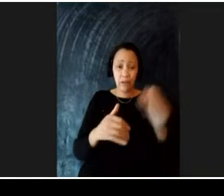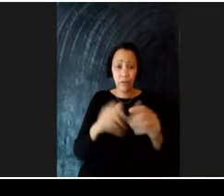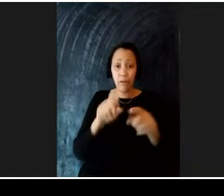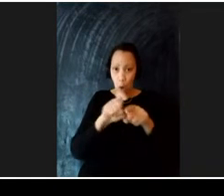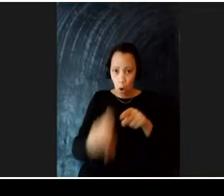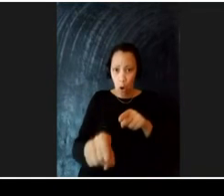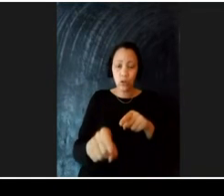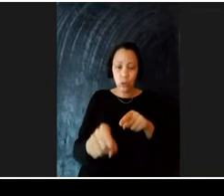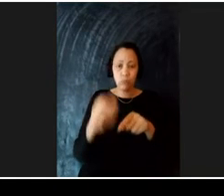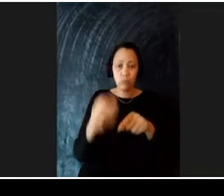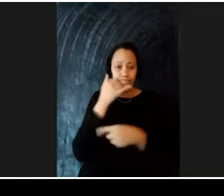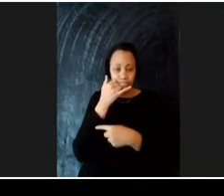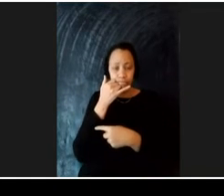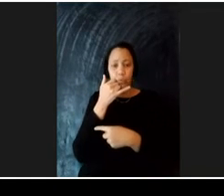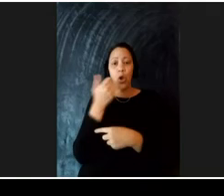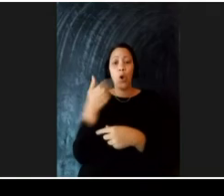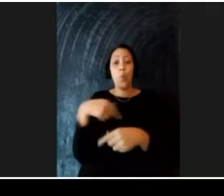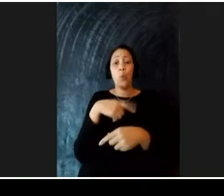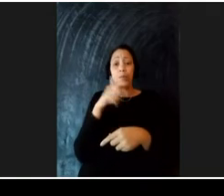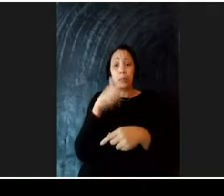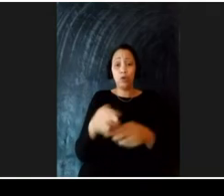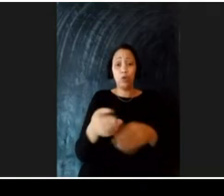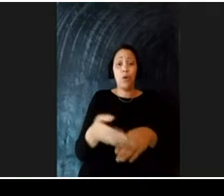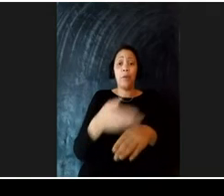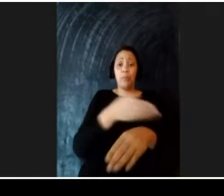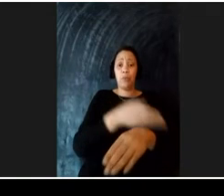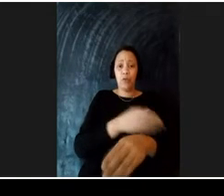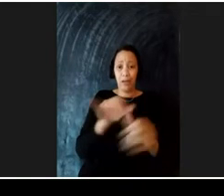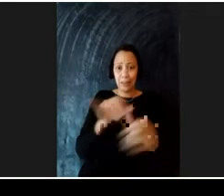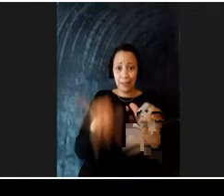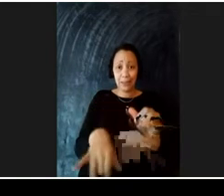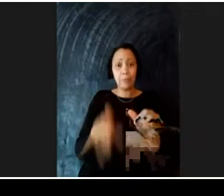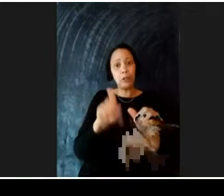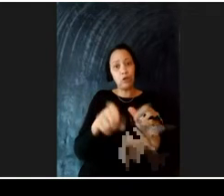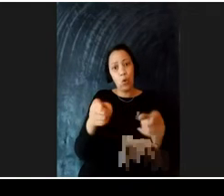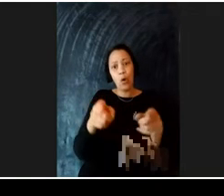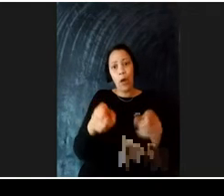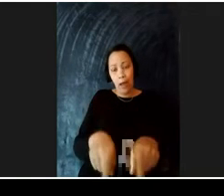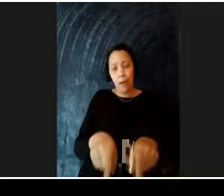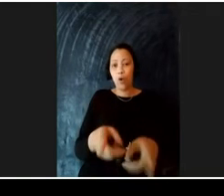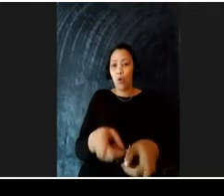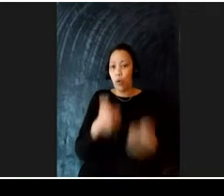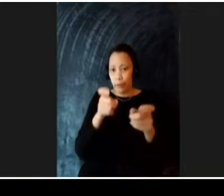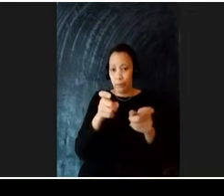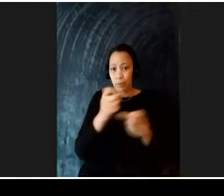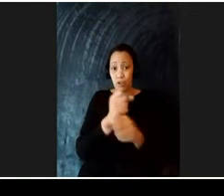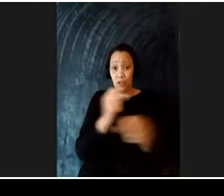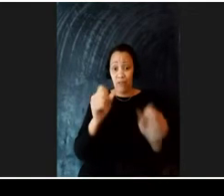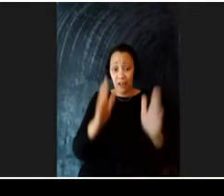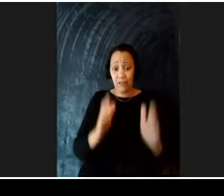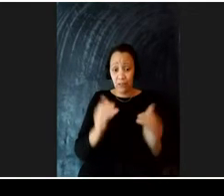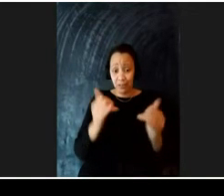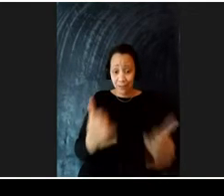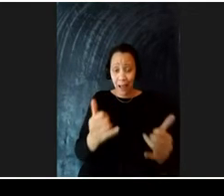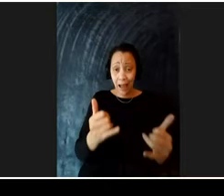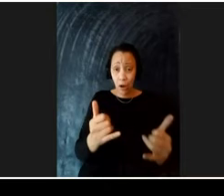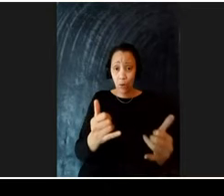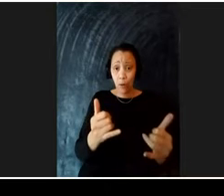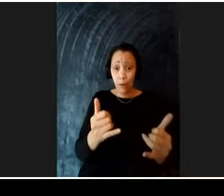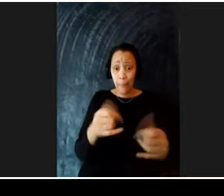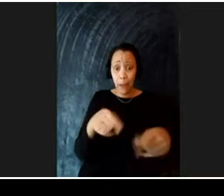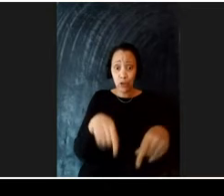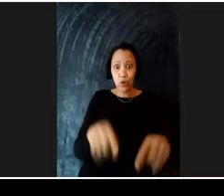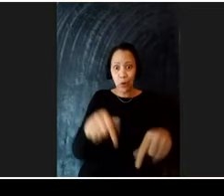that and this is a time not to reduce funding we need to get ready I think what we've learned from a federal and a local level we have to be